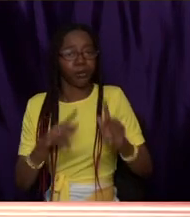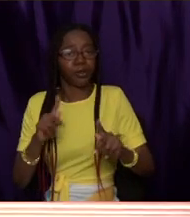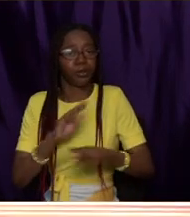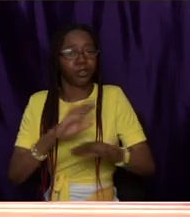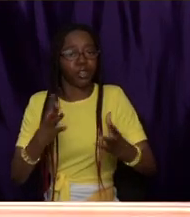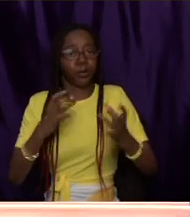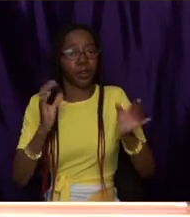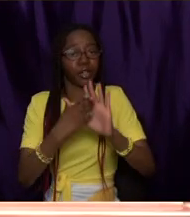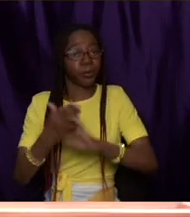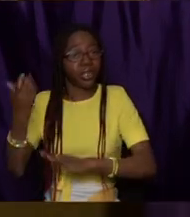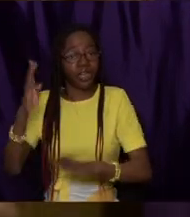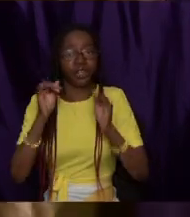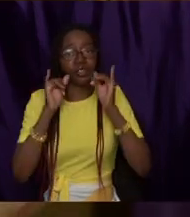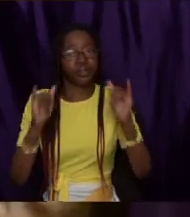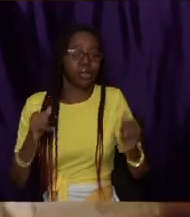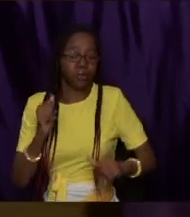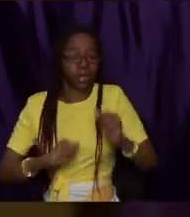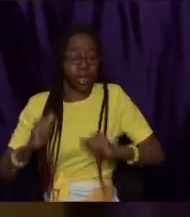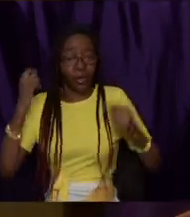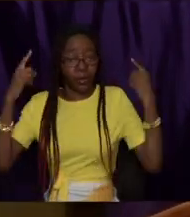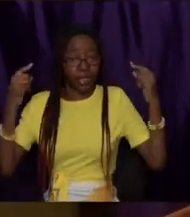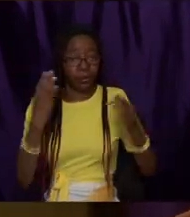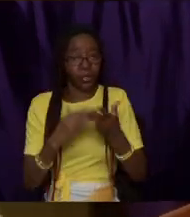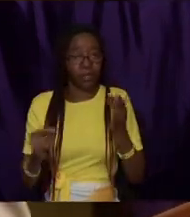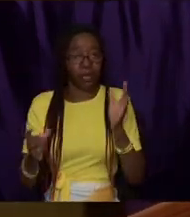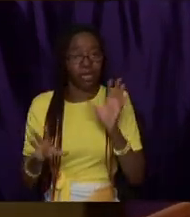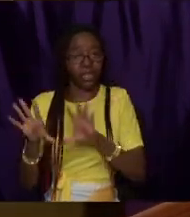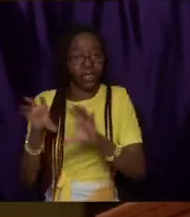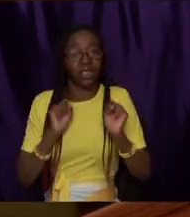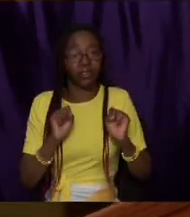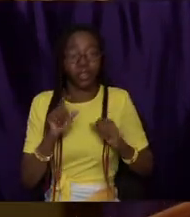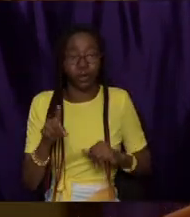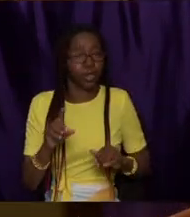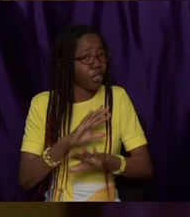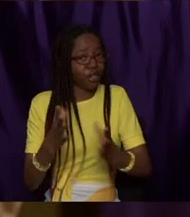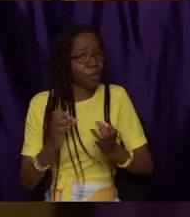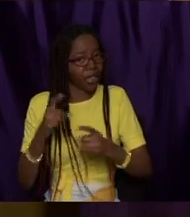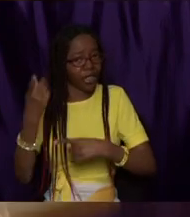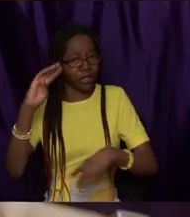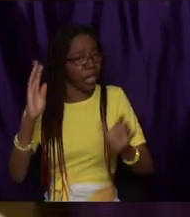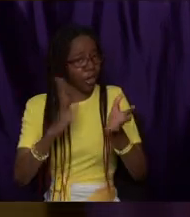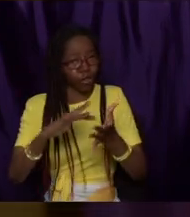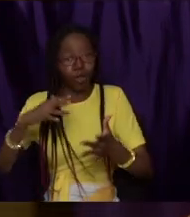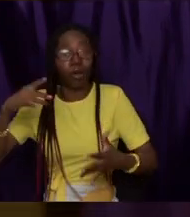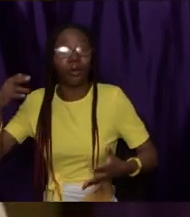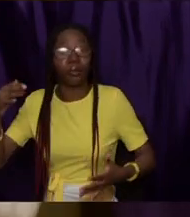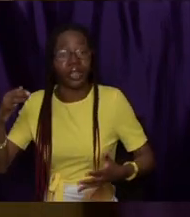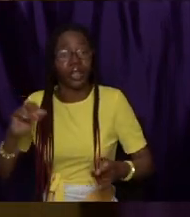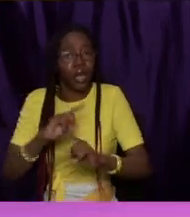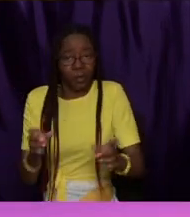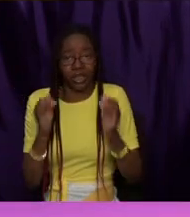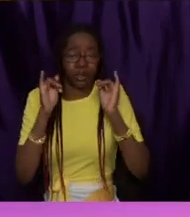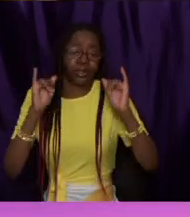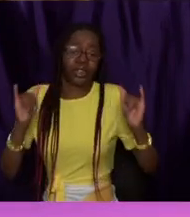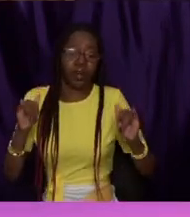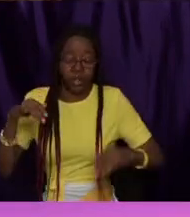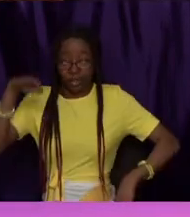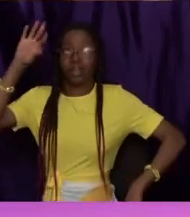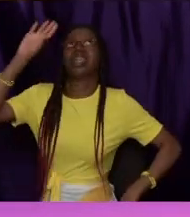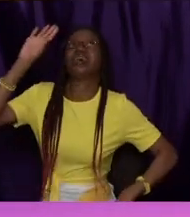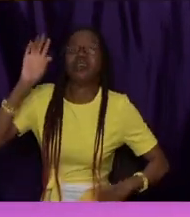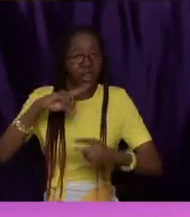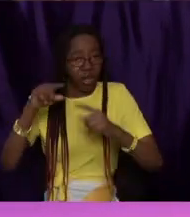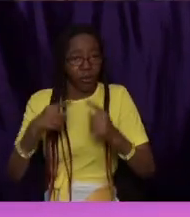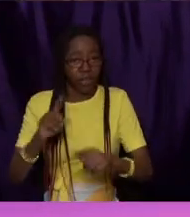God, but you'll scream and act a fool when somebody's leaving you. You don't want to give God glory, but you shout and fall out when